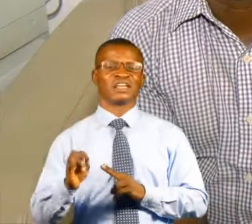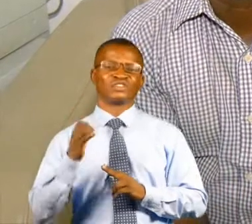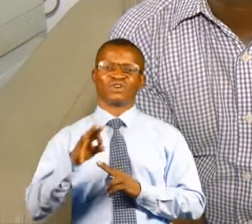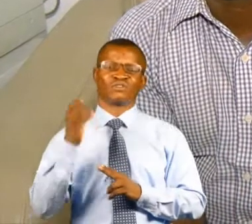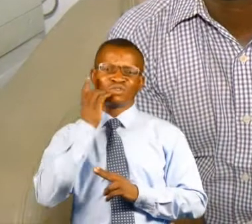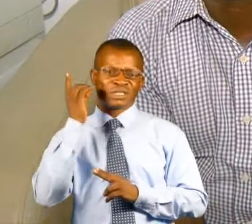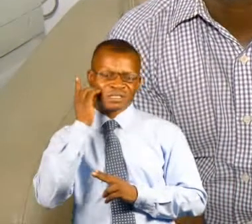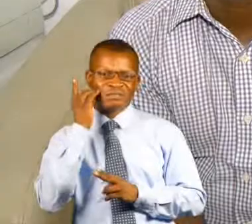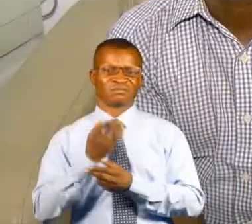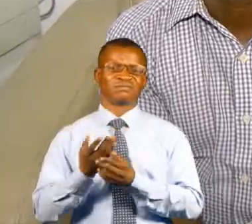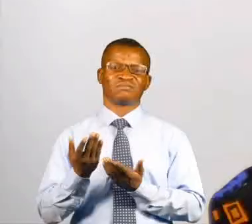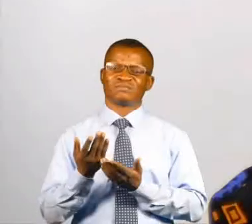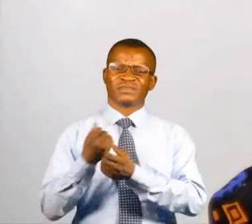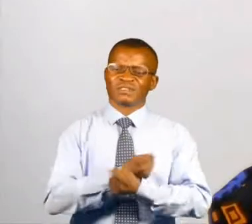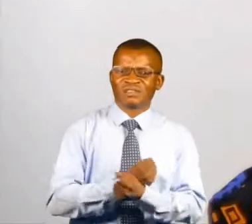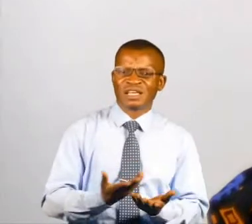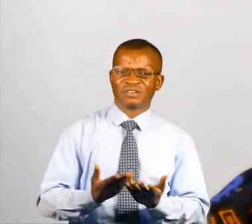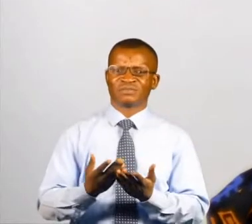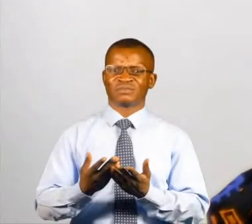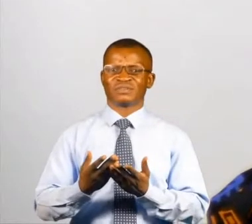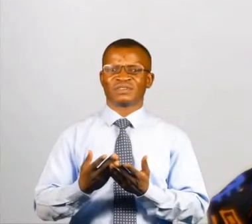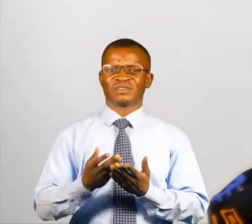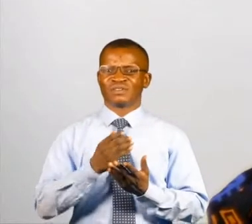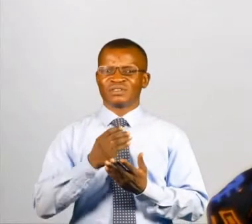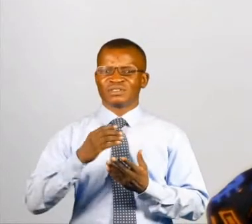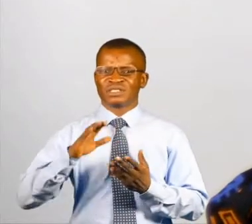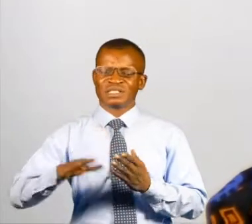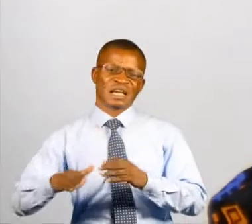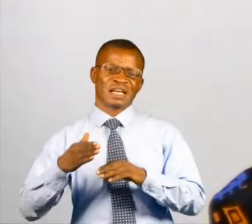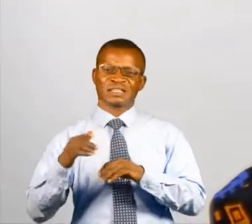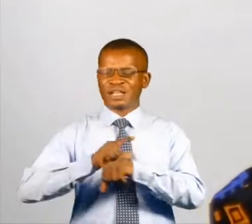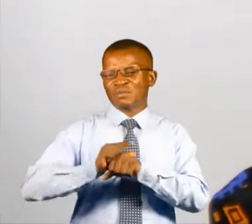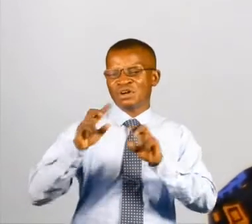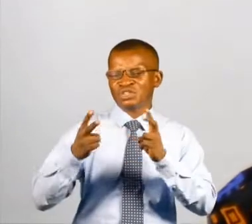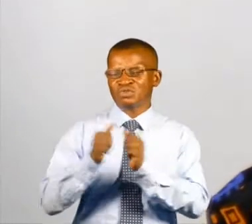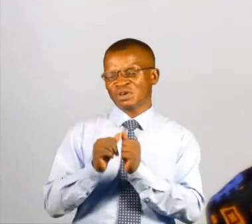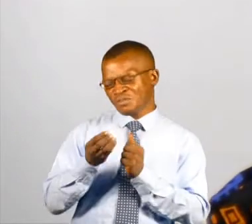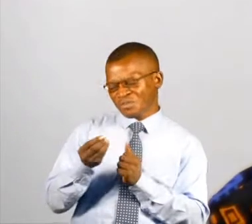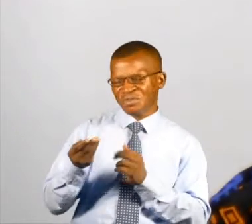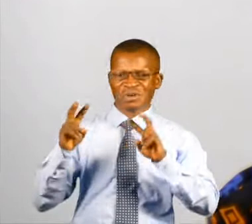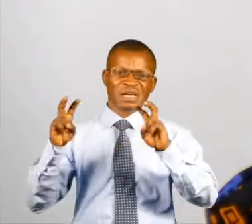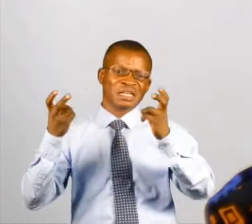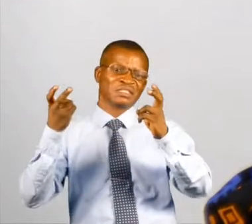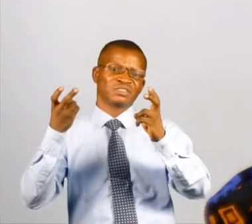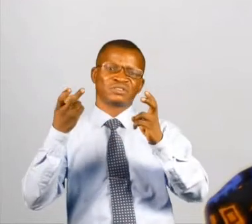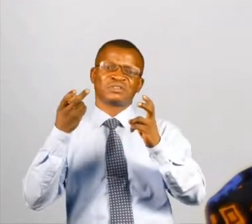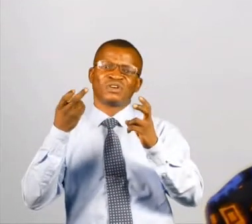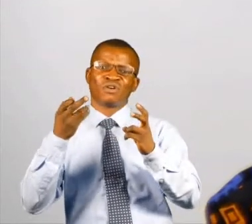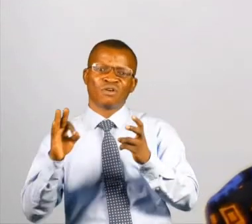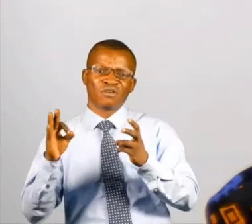domestic servitude issue. It also has a very high rate of child labor issue. Then we've had a few cases